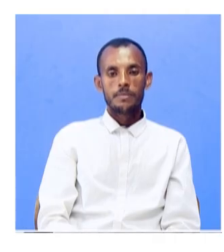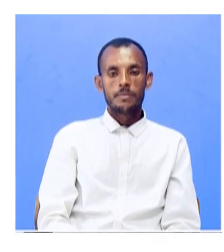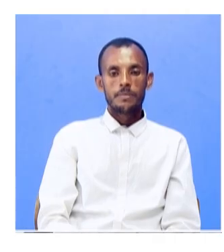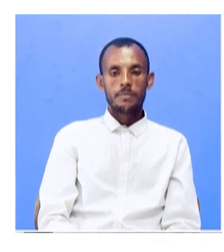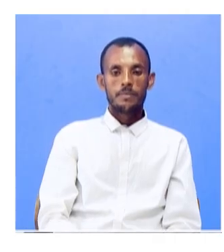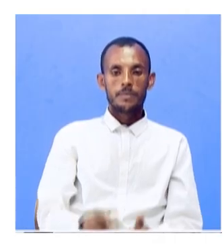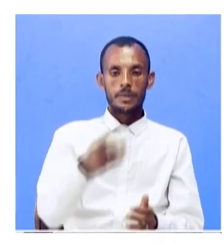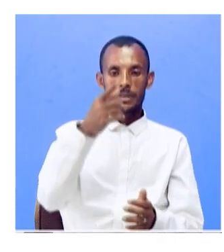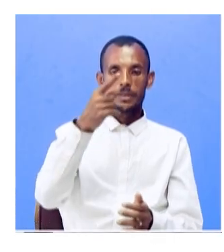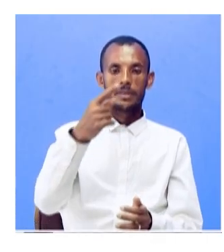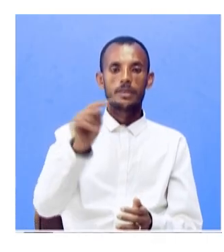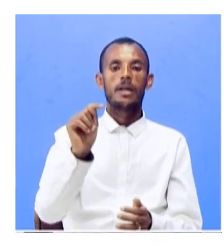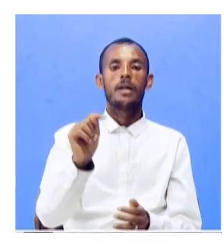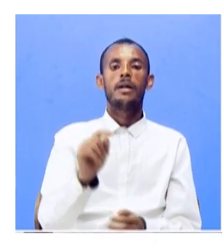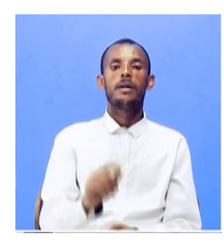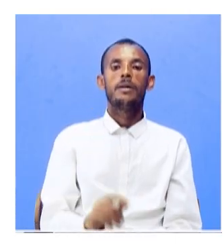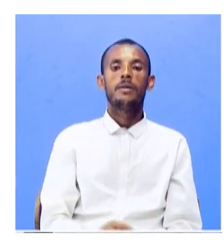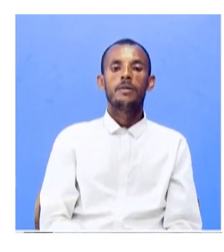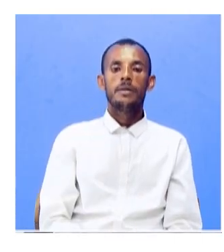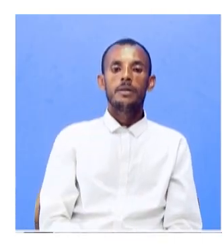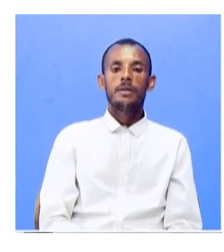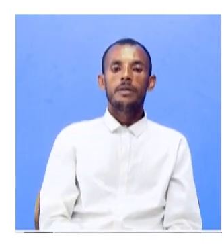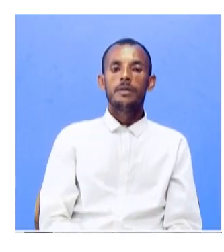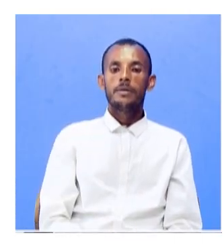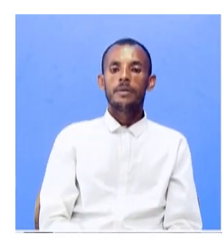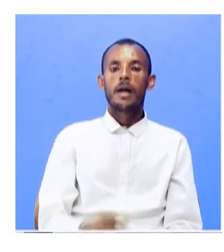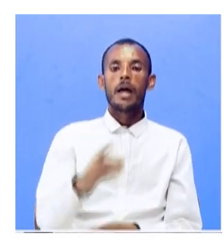the daily